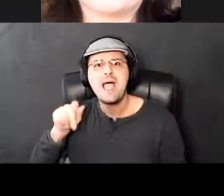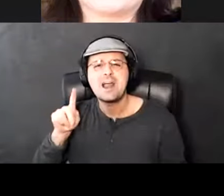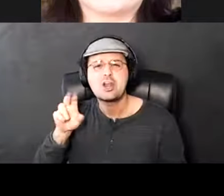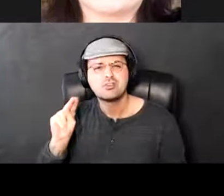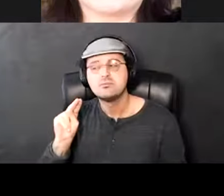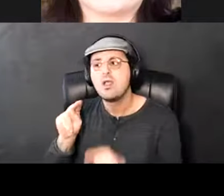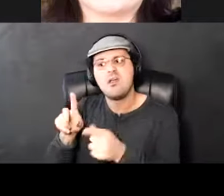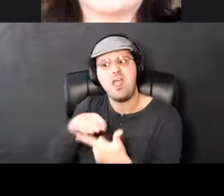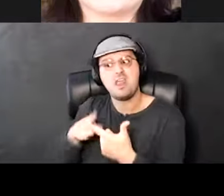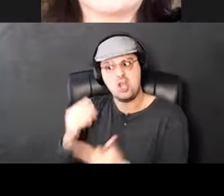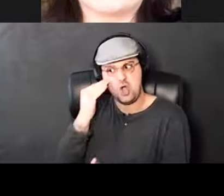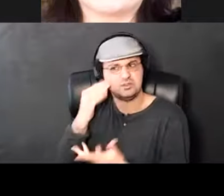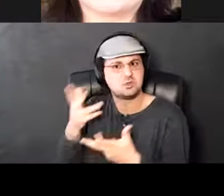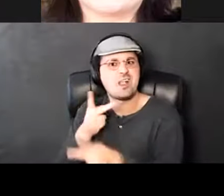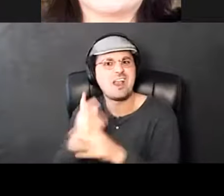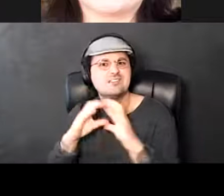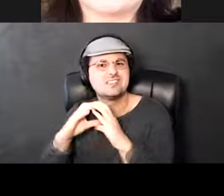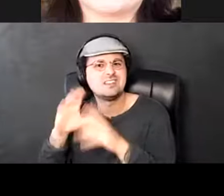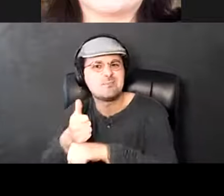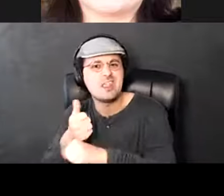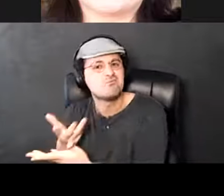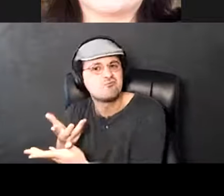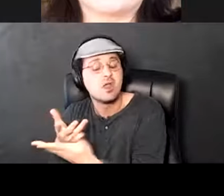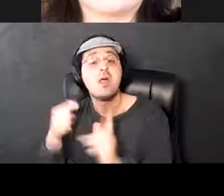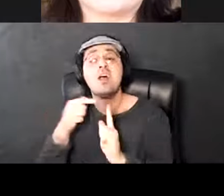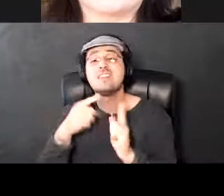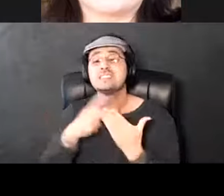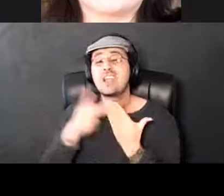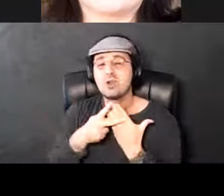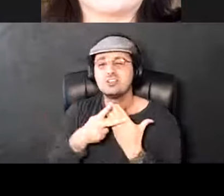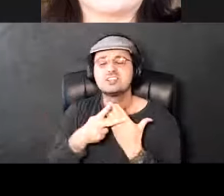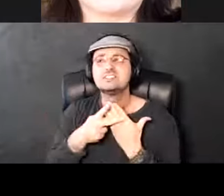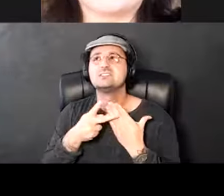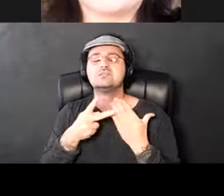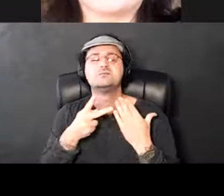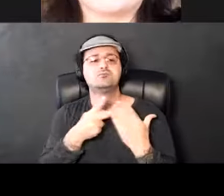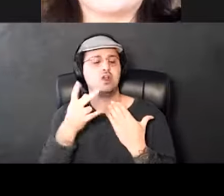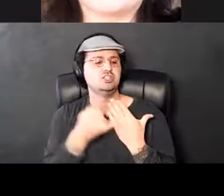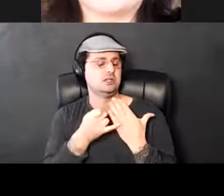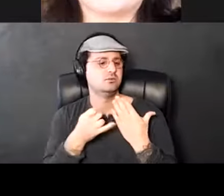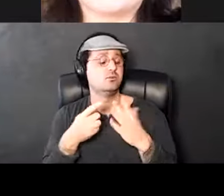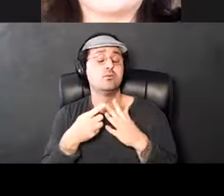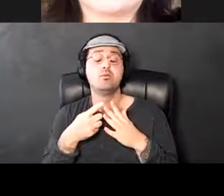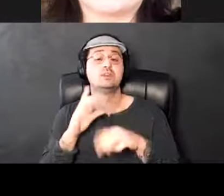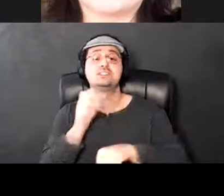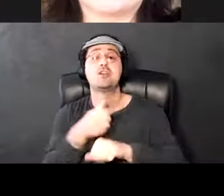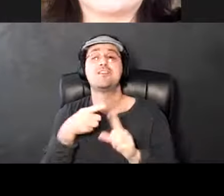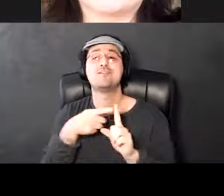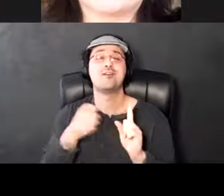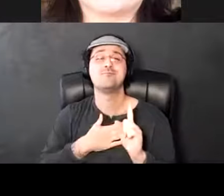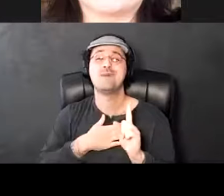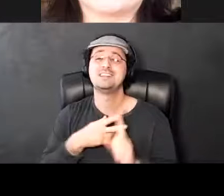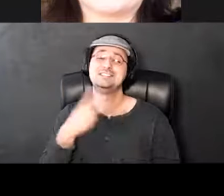make. And these projects were started by my two very